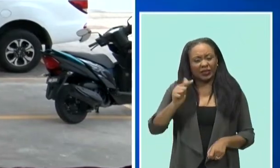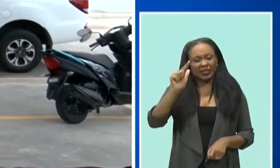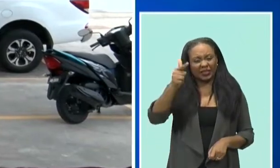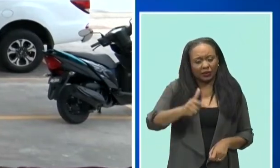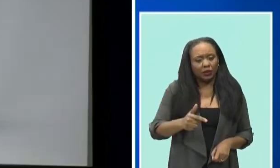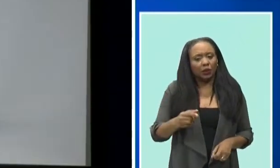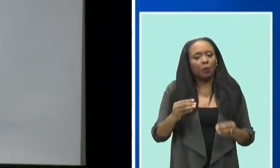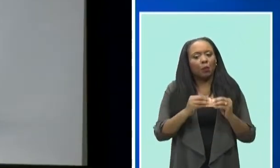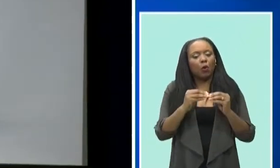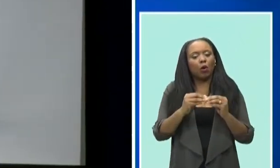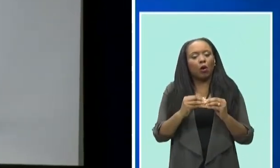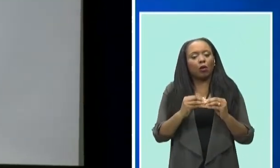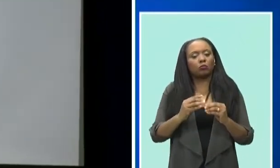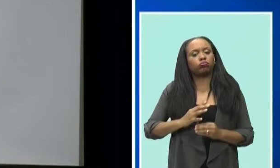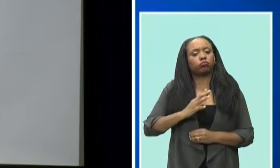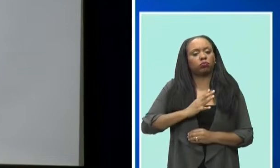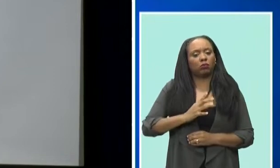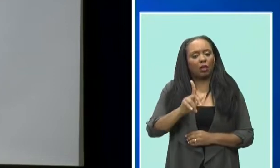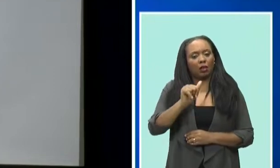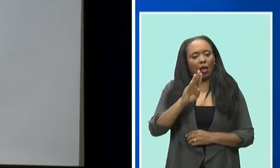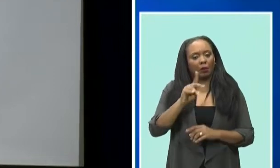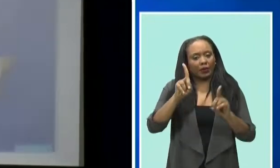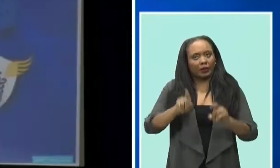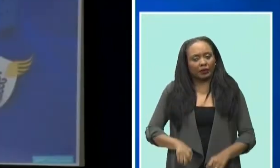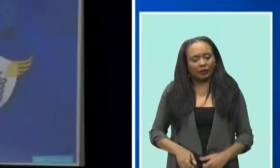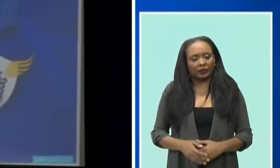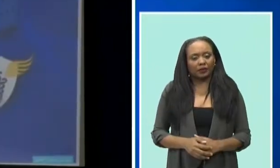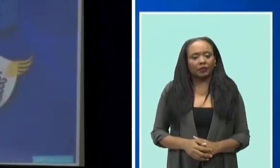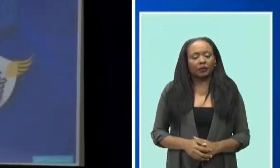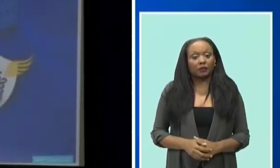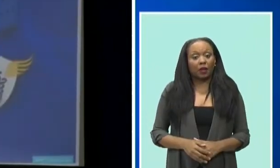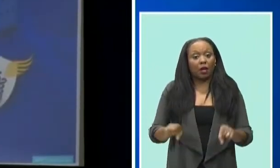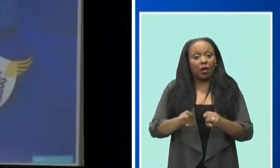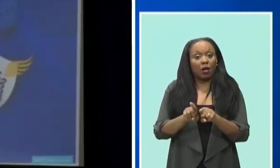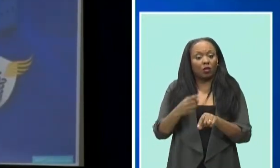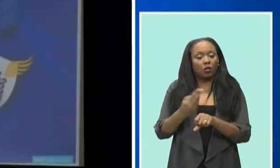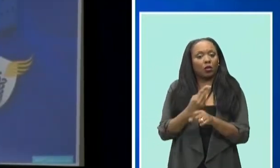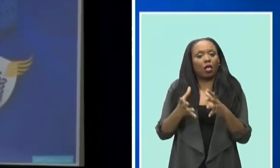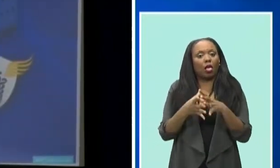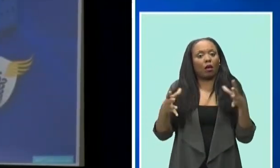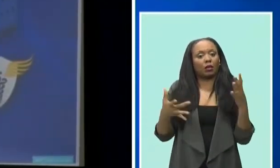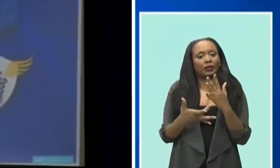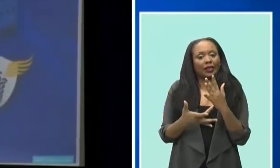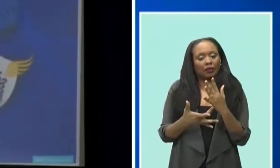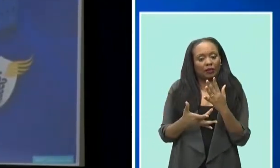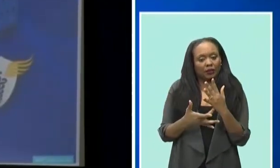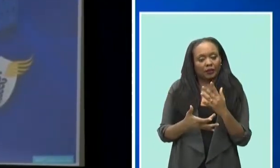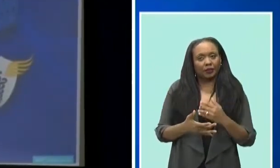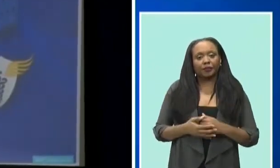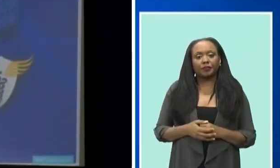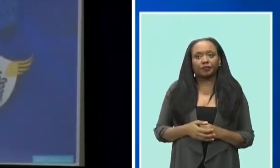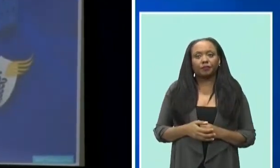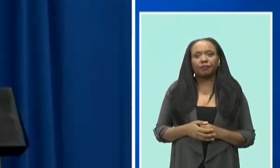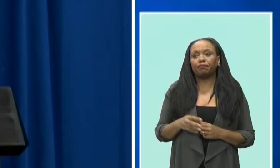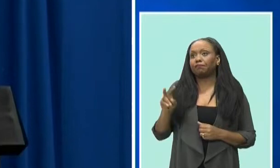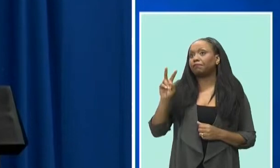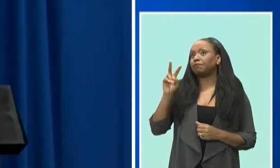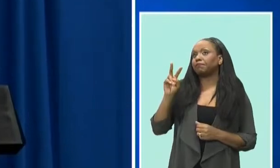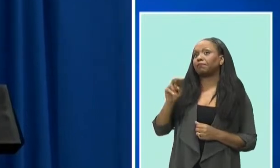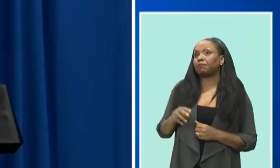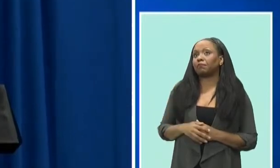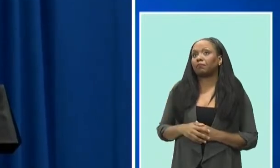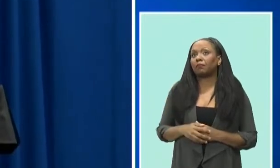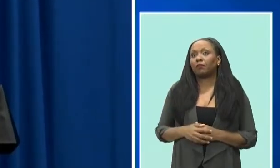lab tests also. A major component of the free clinic will be the use of technology. The idea is that having this